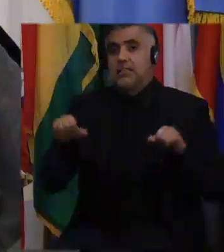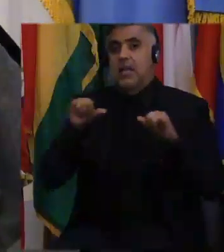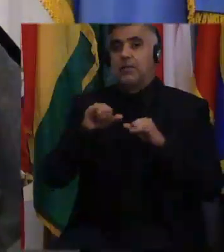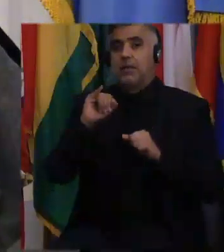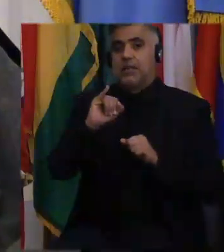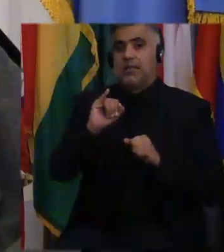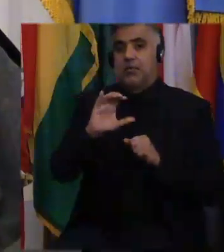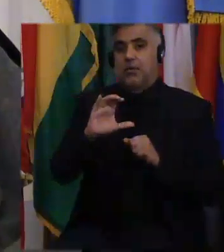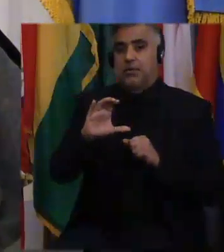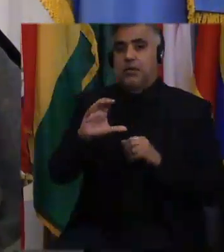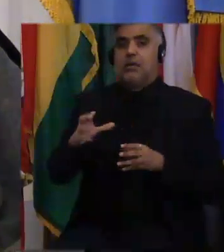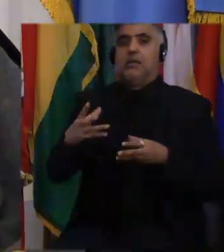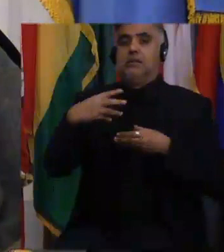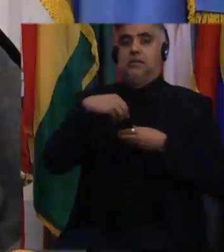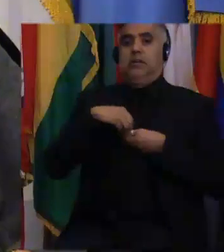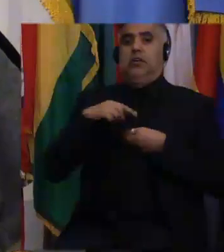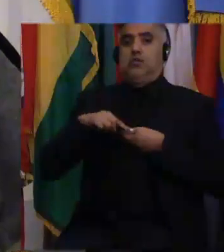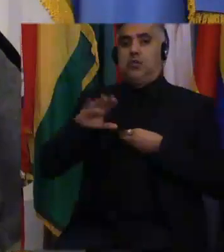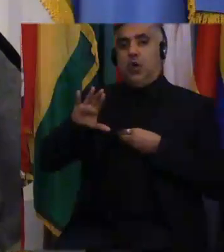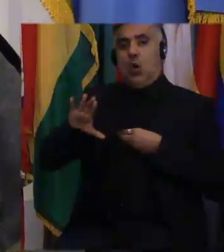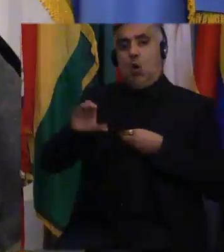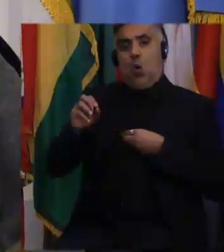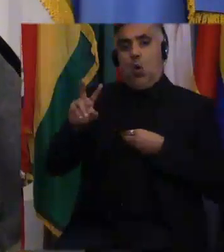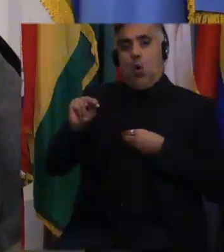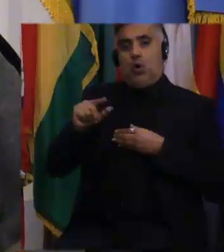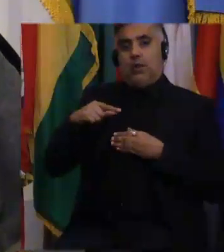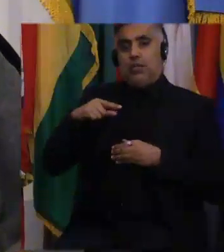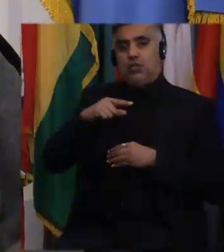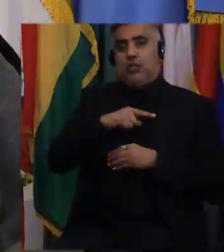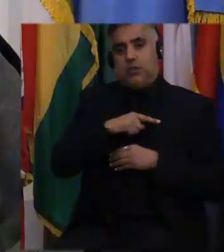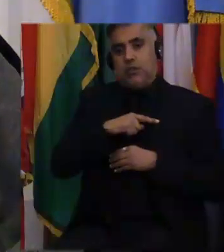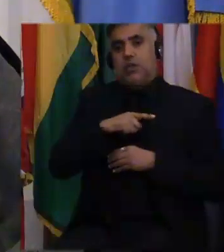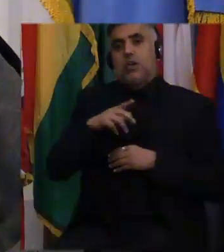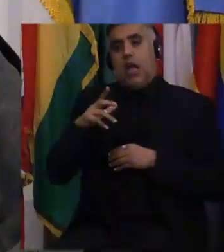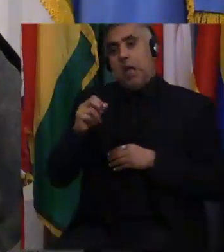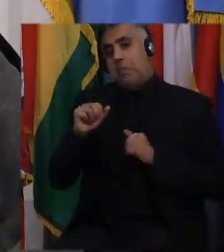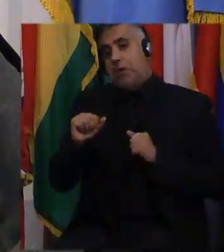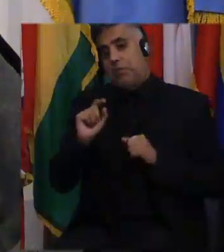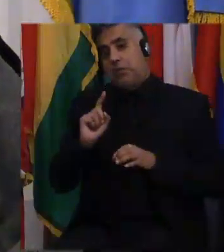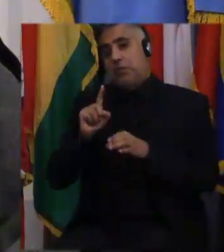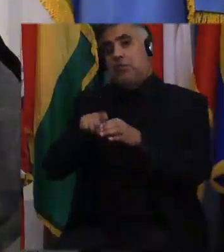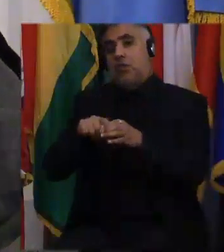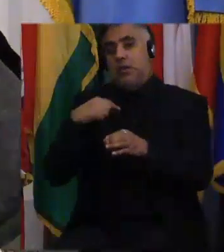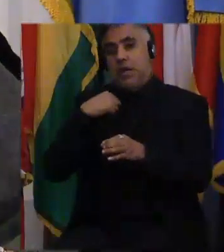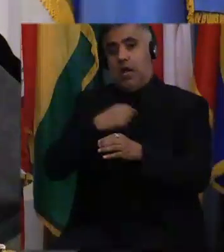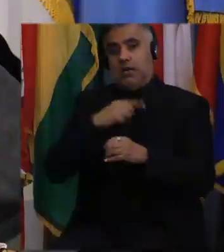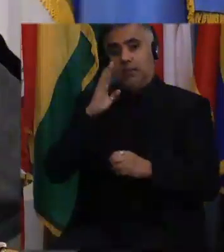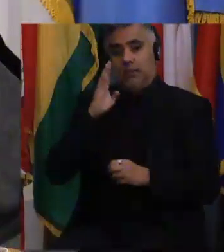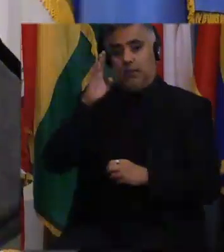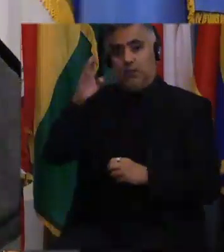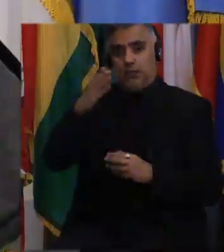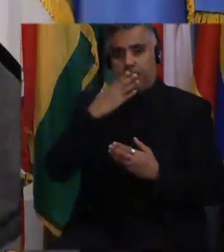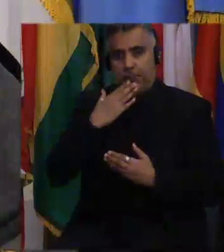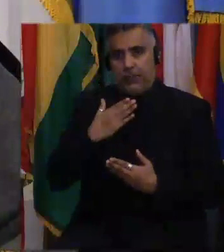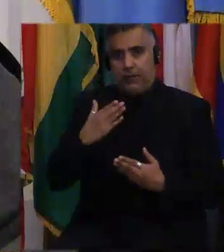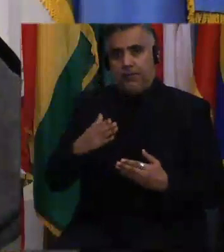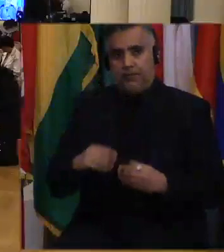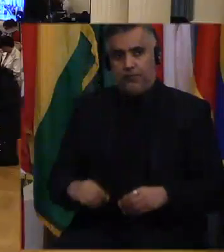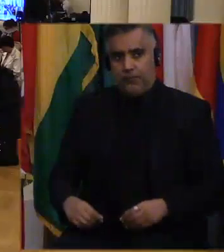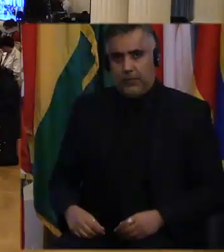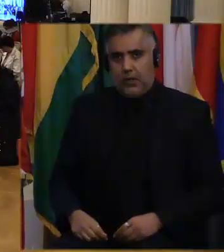Istanbul Convention to their own legislation with a view to possibly joining it in the future. Thank you.